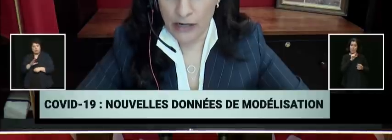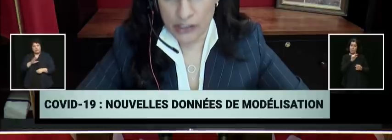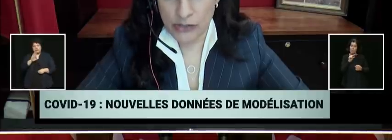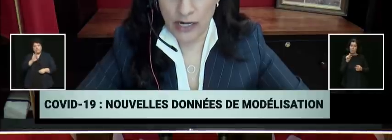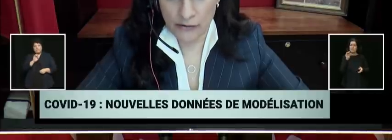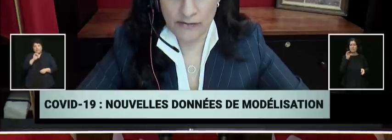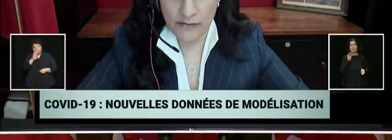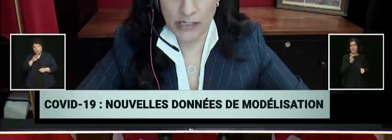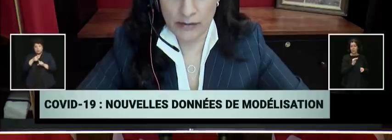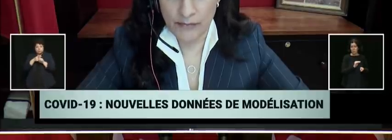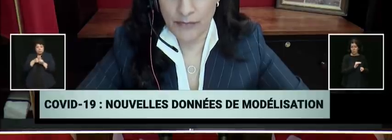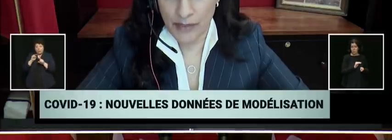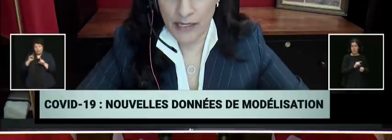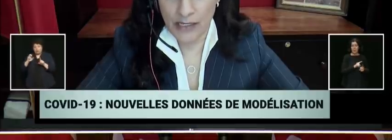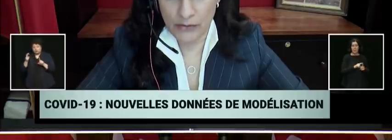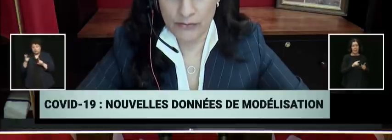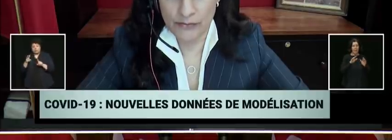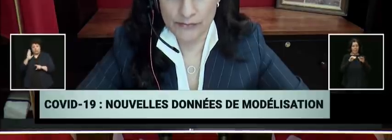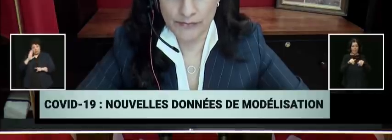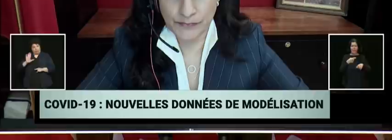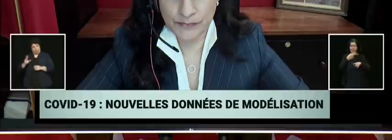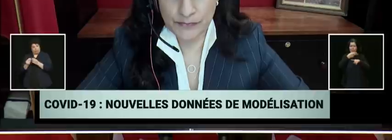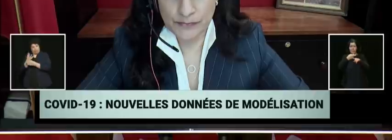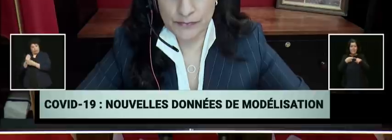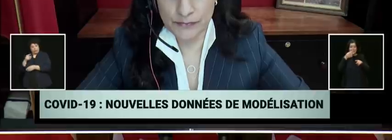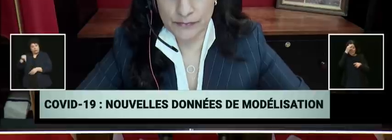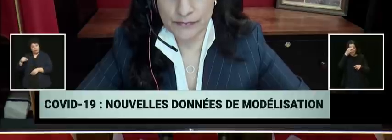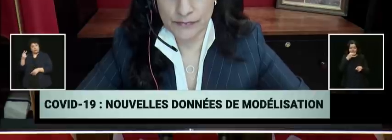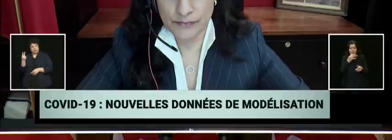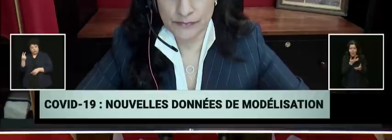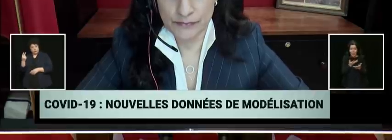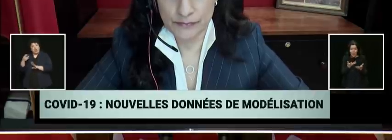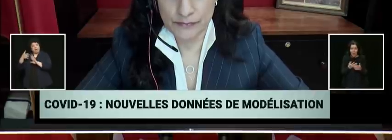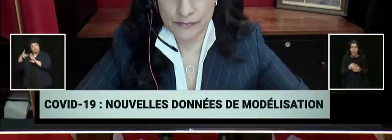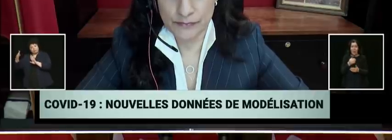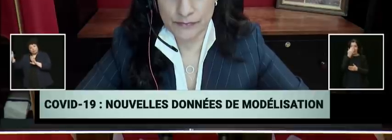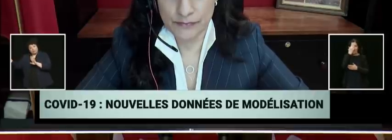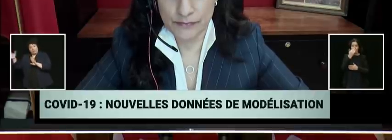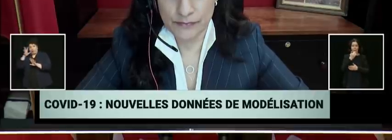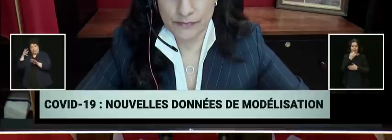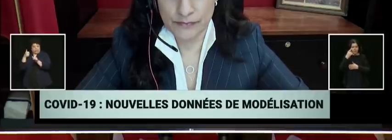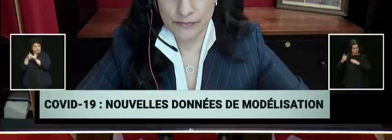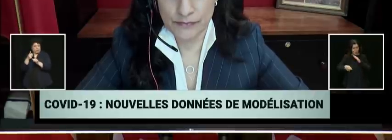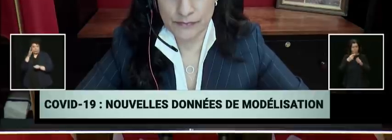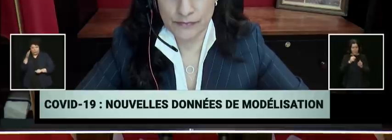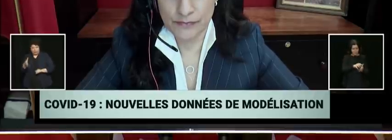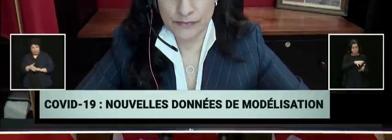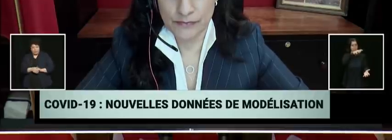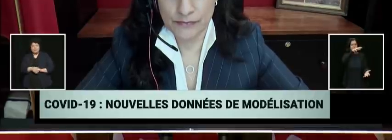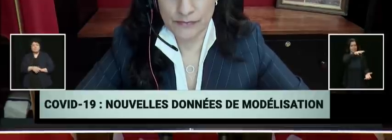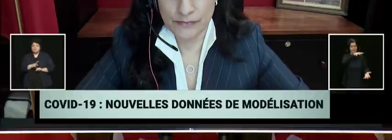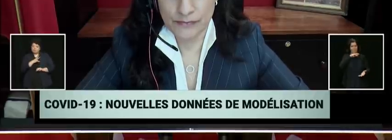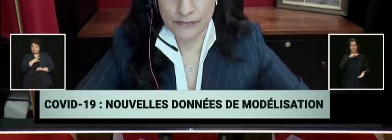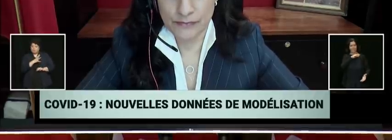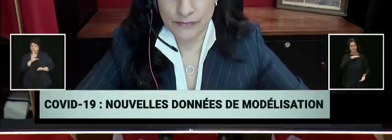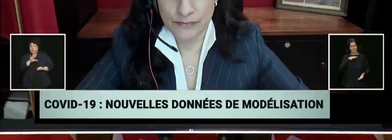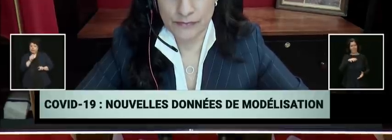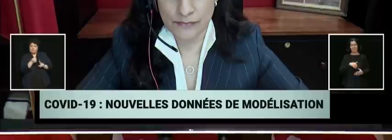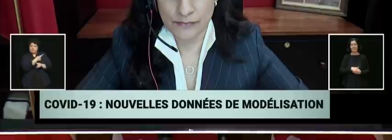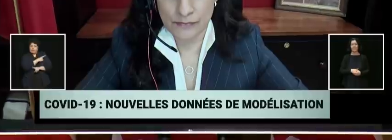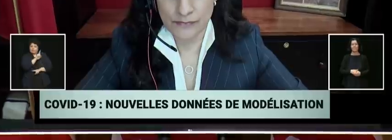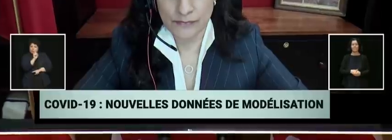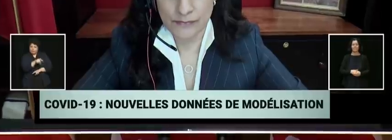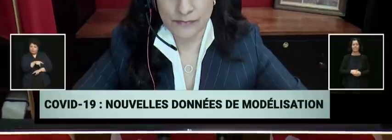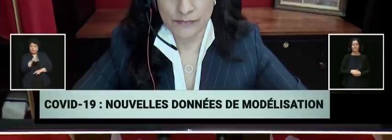for Q2 and the rest of the year. Thank you. Okay, just totally different question. Dr. Tam, I just wanted to